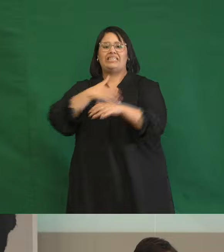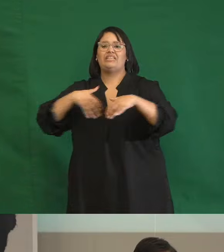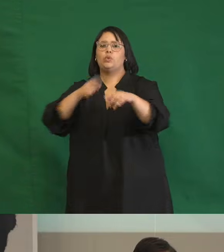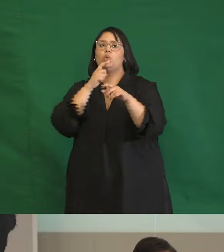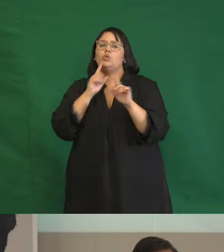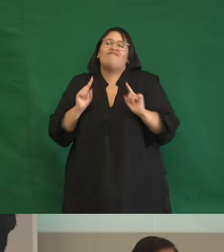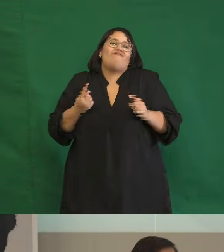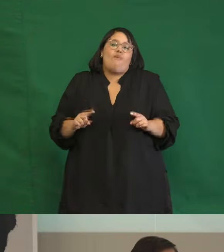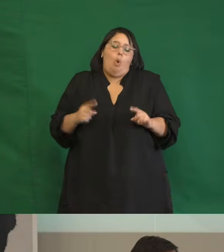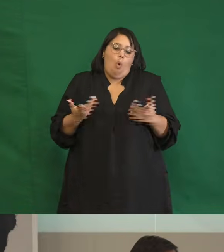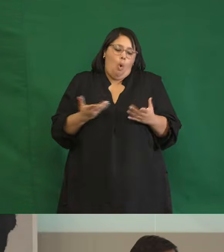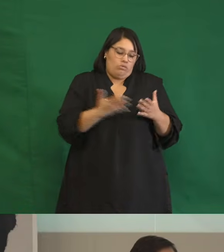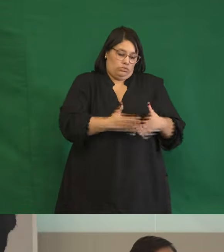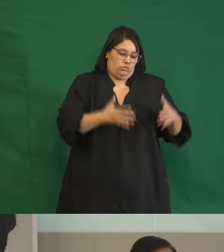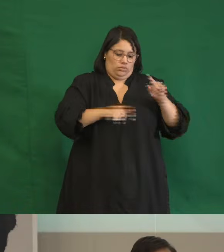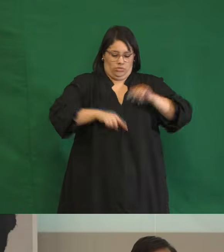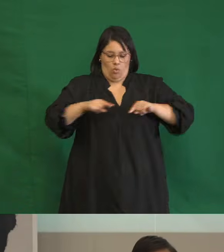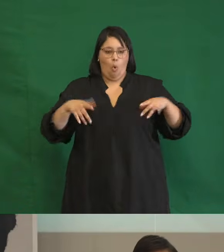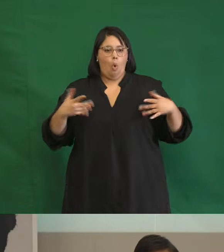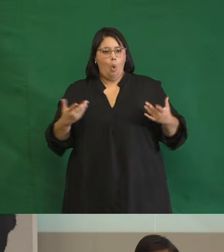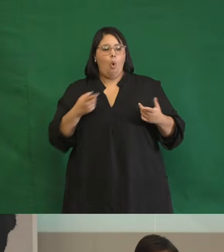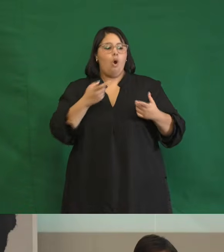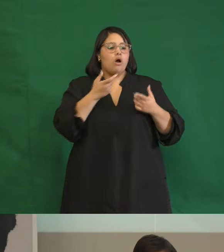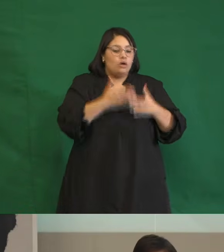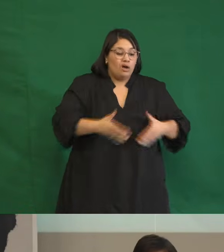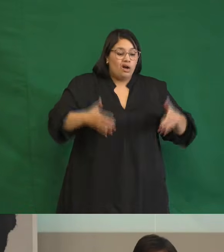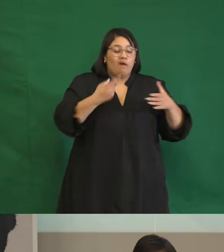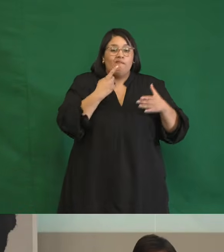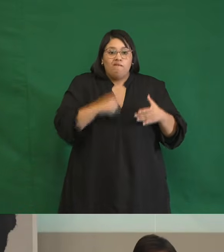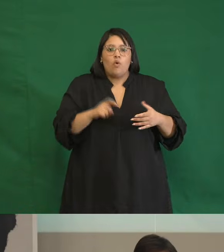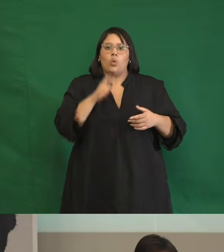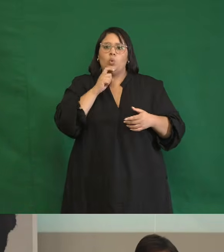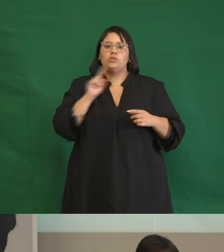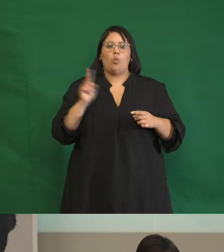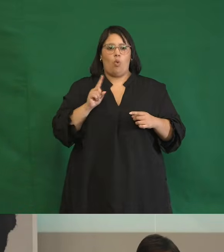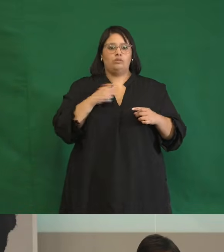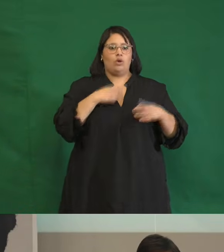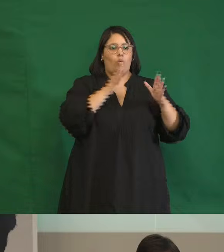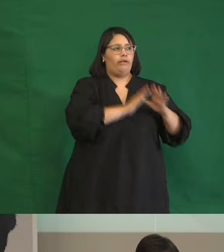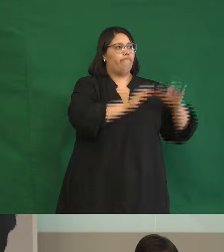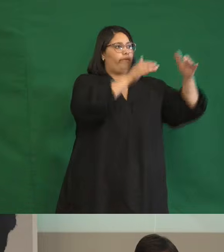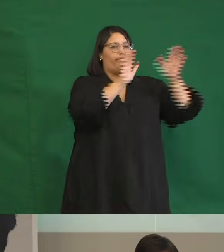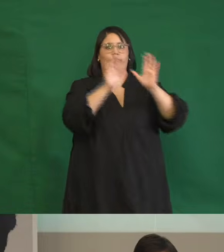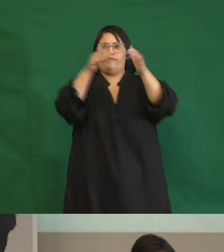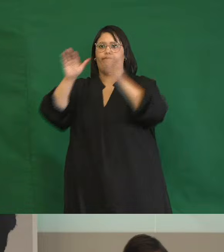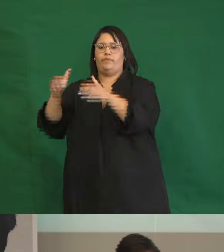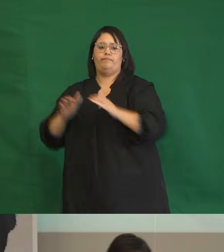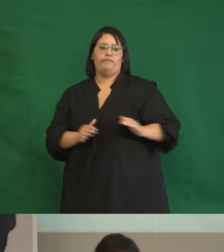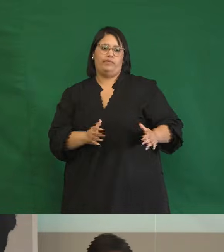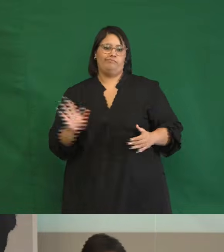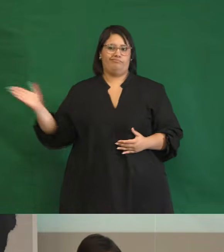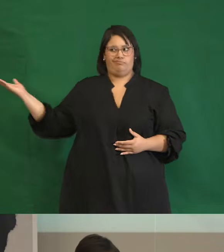at that point or the function that they wish that pot to play.